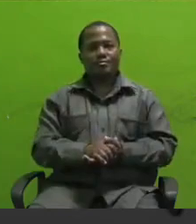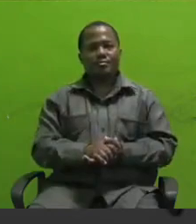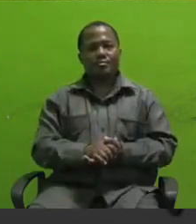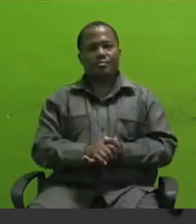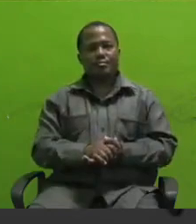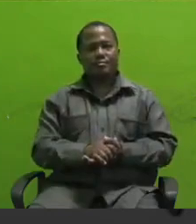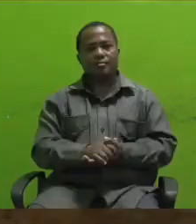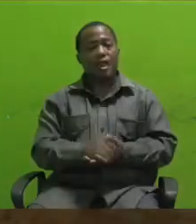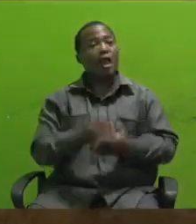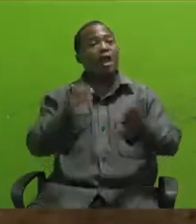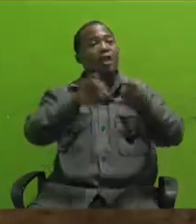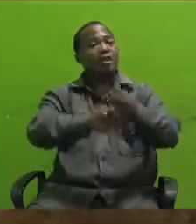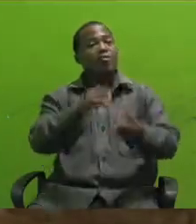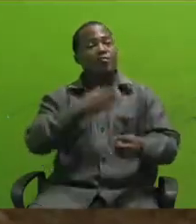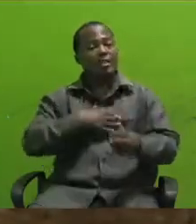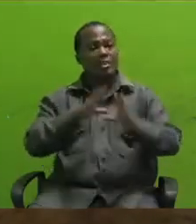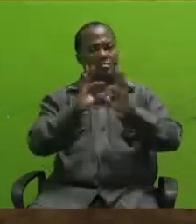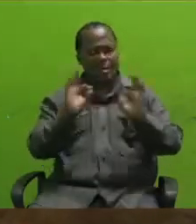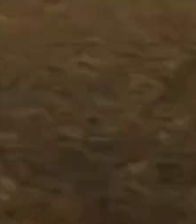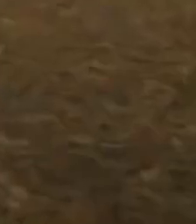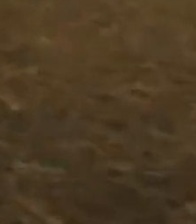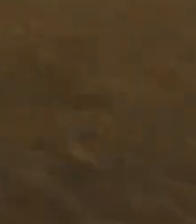Dear friend,